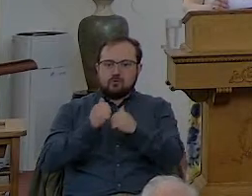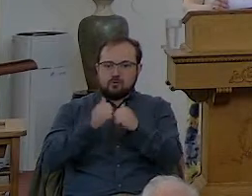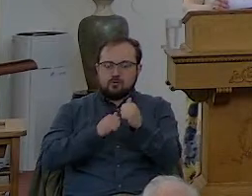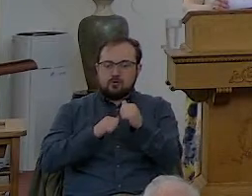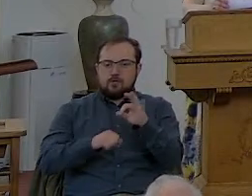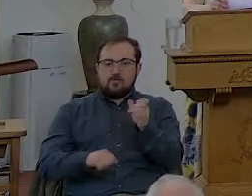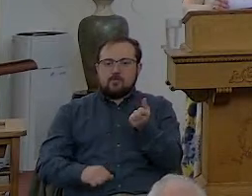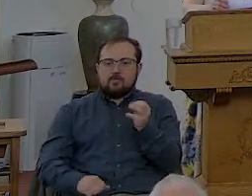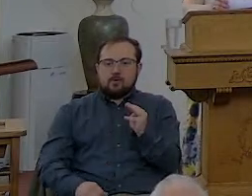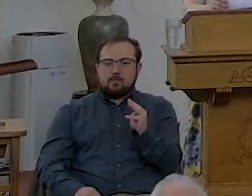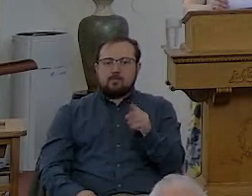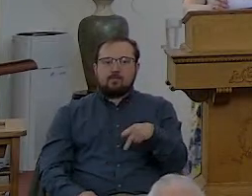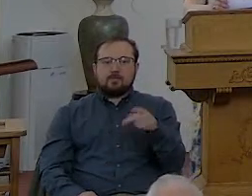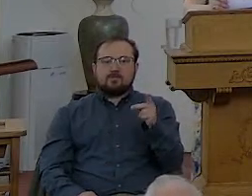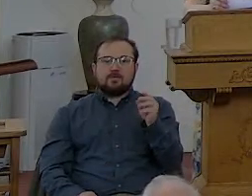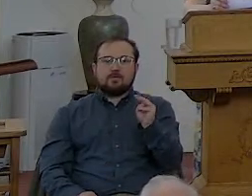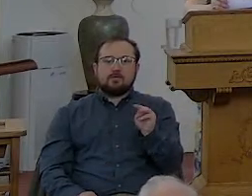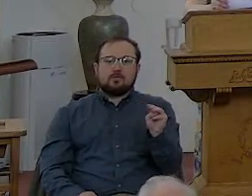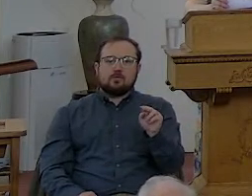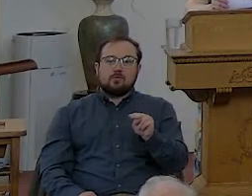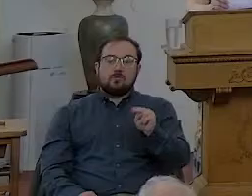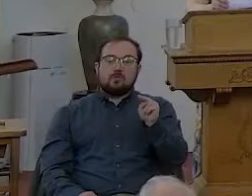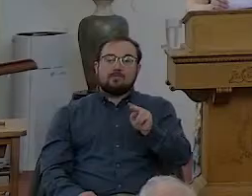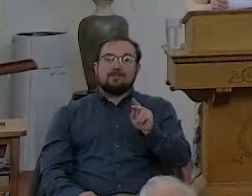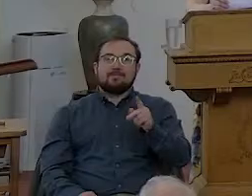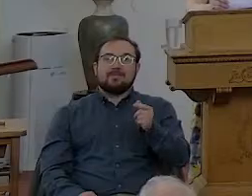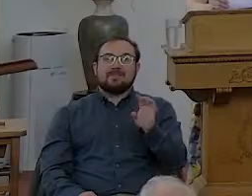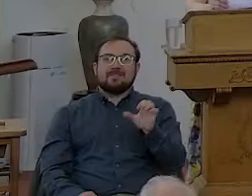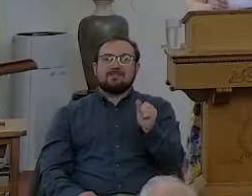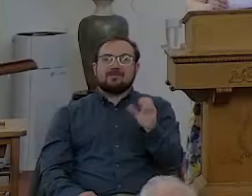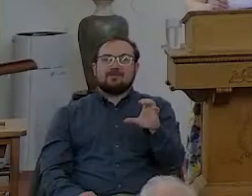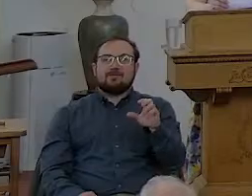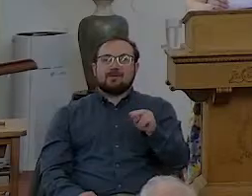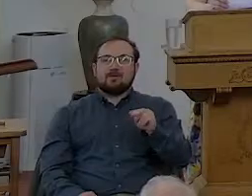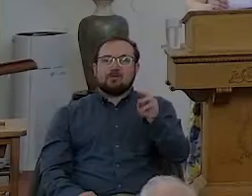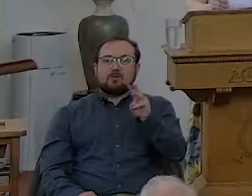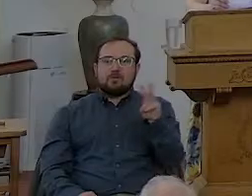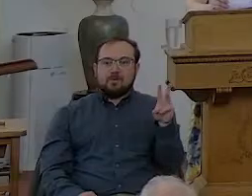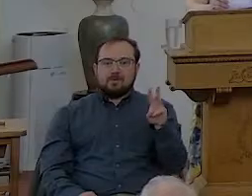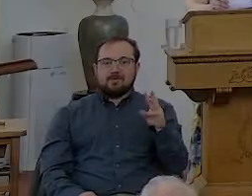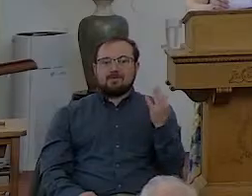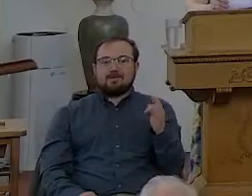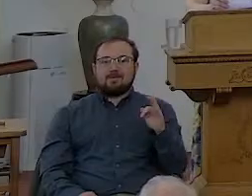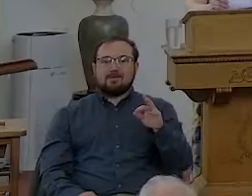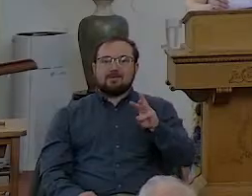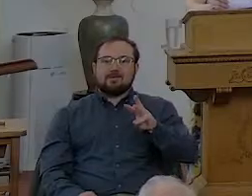Northwest. Based here in Salem from 1923 to 1969, they designed